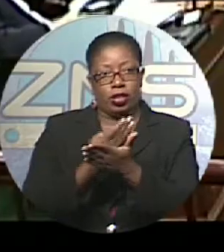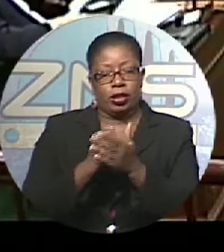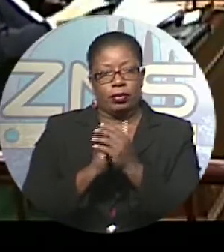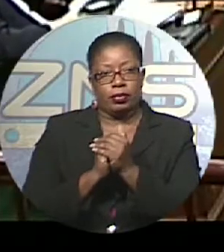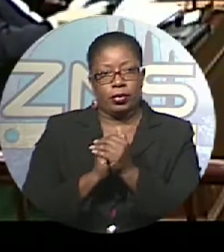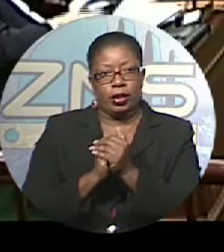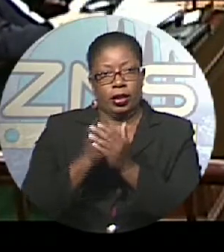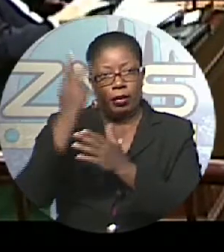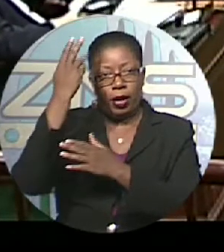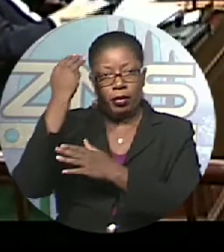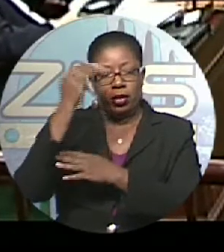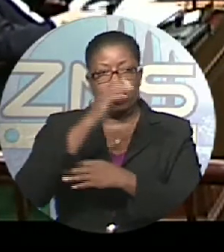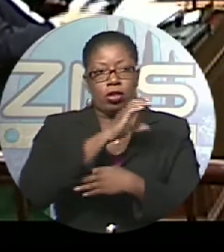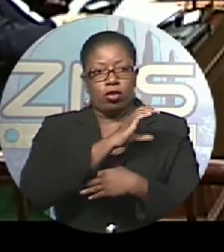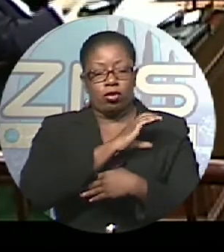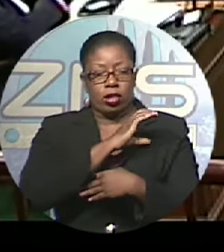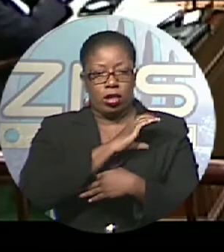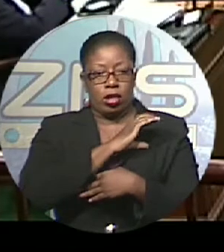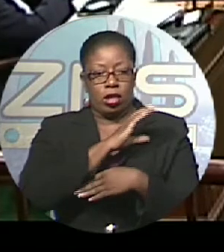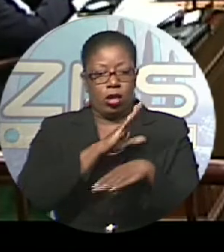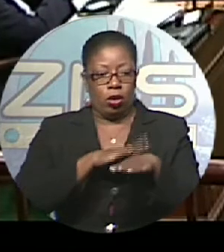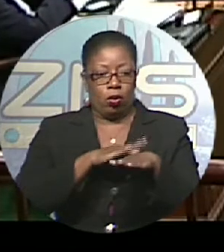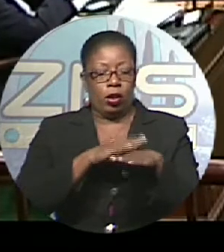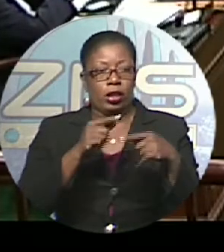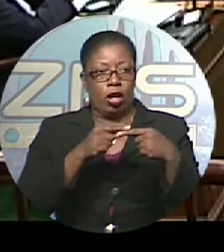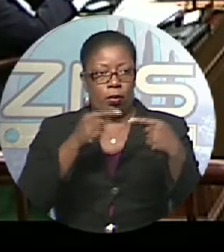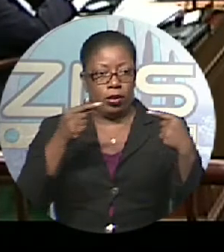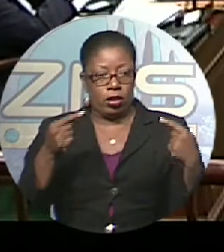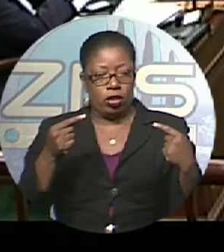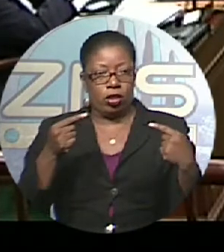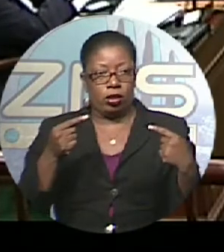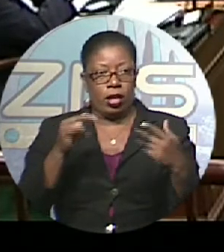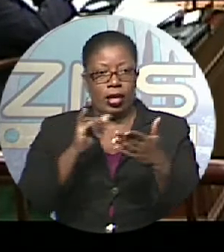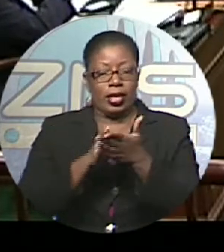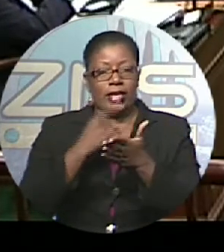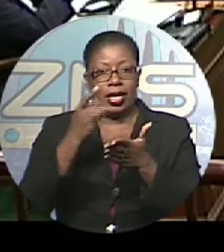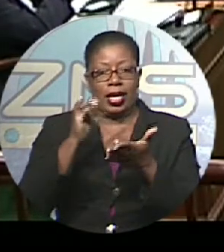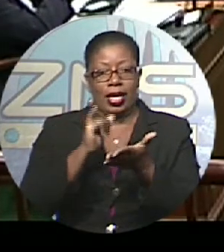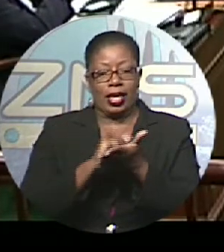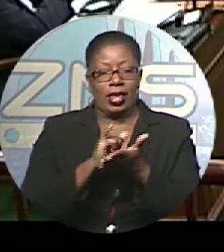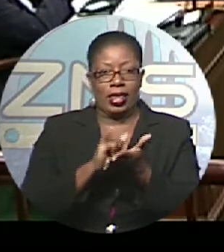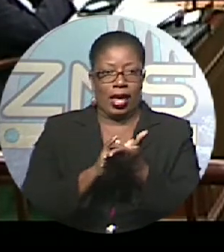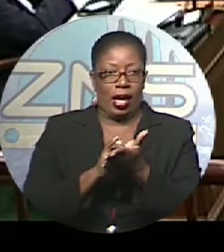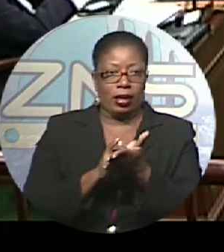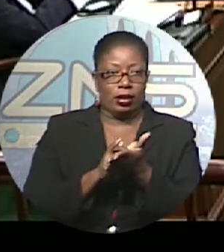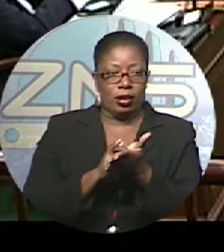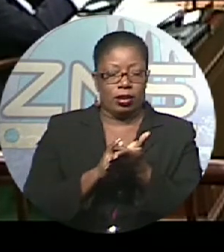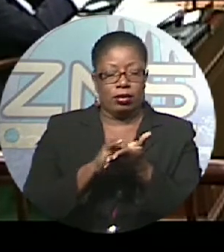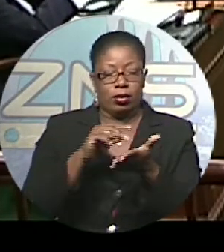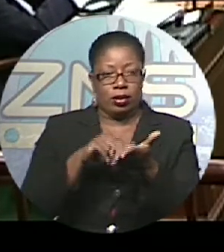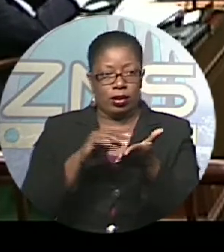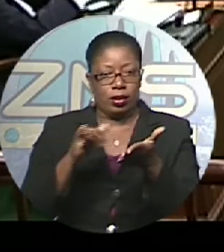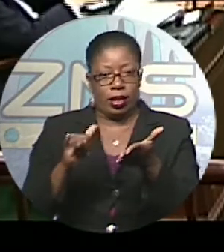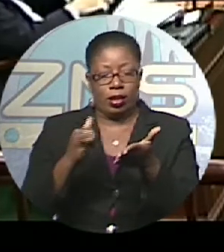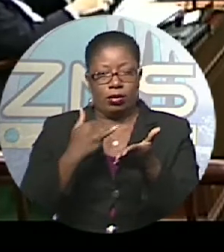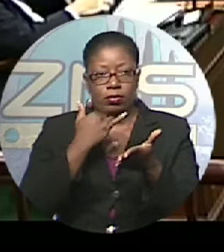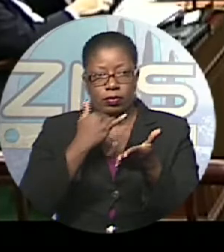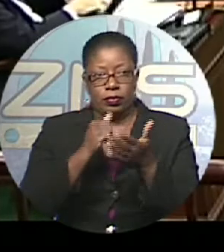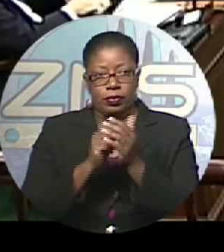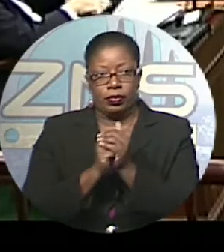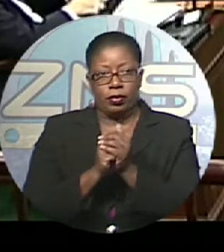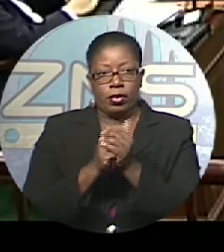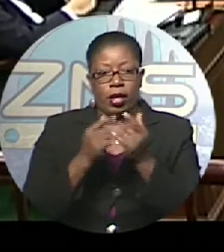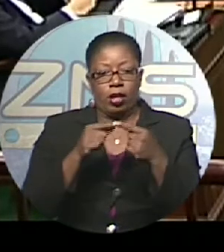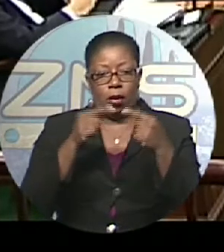one that Prime Minister Perry Christie cautioned the opposition on, saying it's reckless grandstanding. Meantime, the